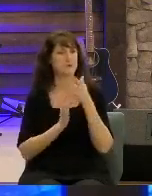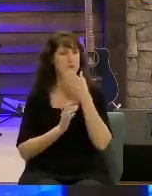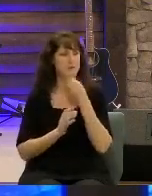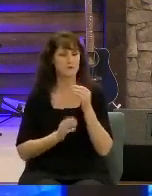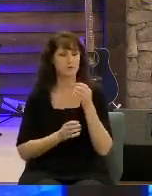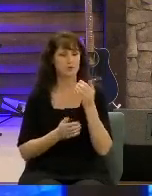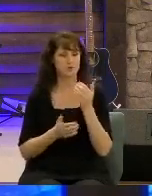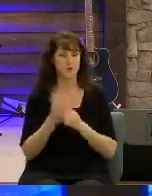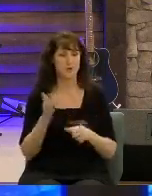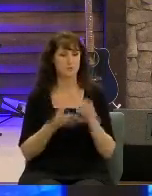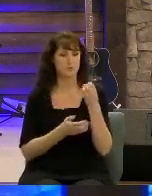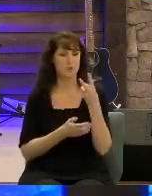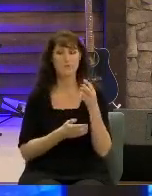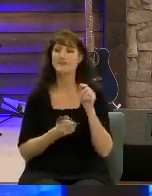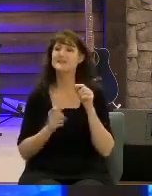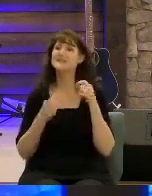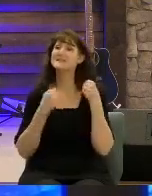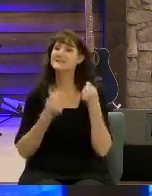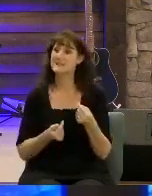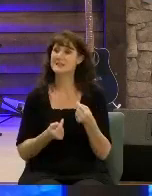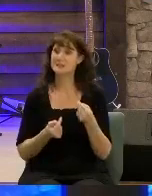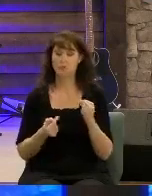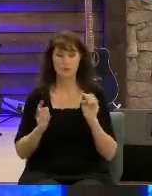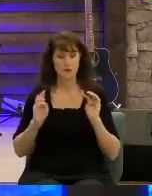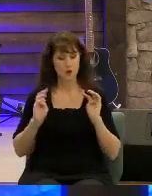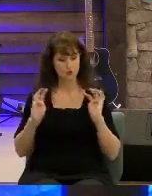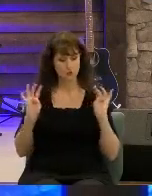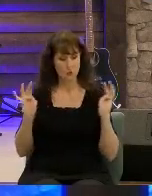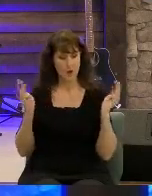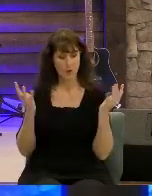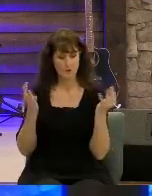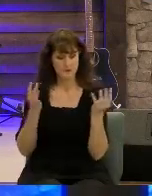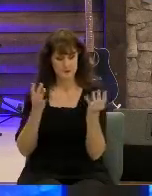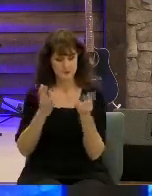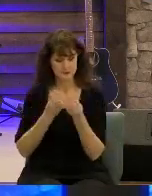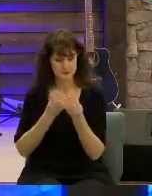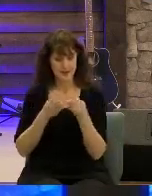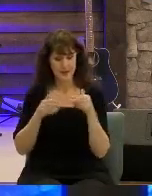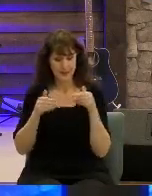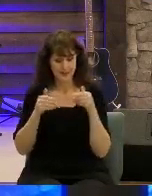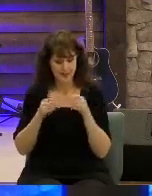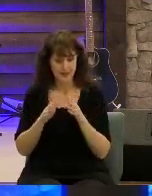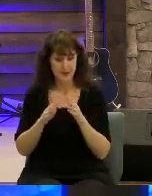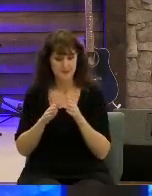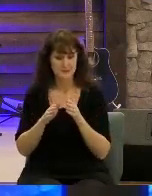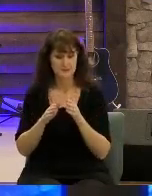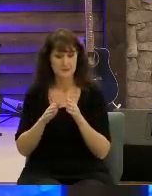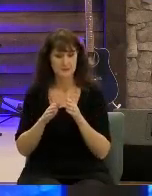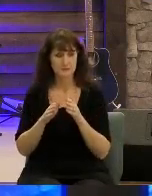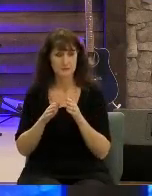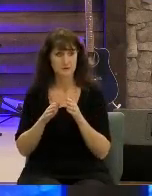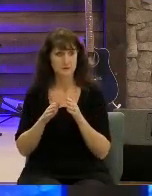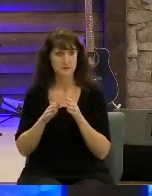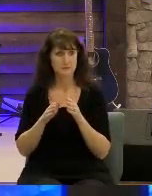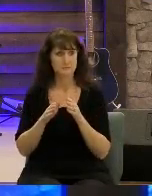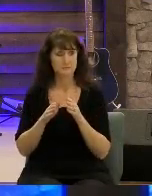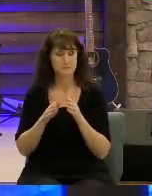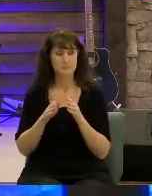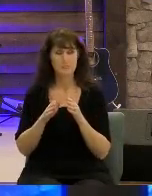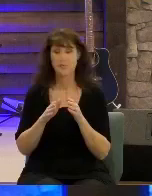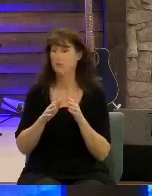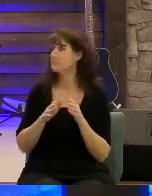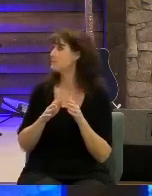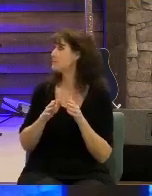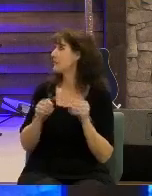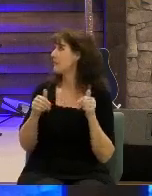Therefore, since we are surrounded by a great cloud of witnesses, let us throw off, right? Did we just hear that? Yes.